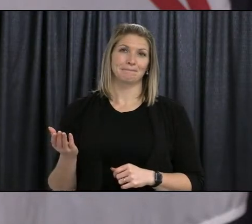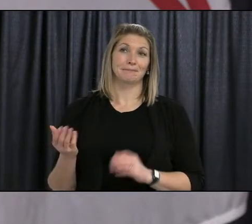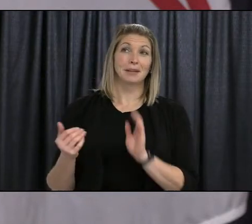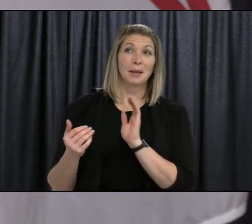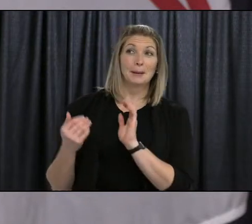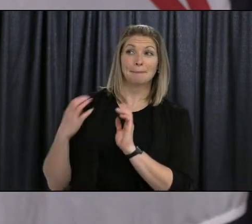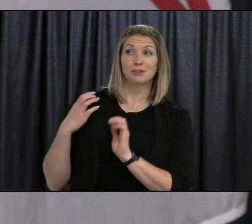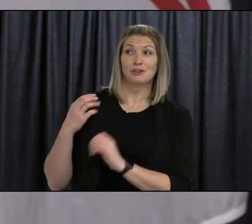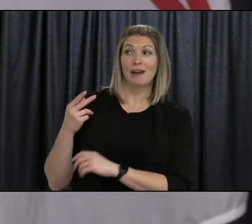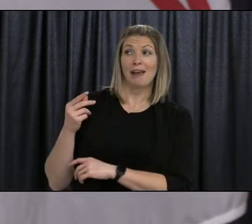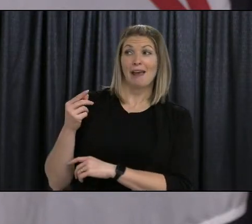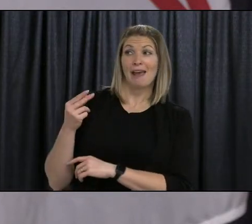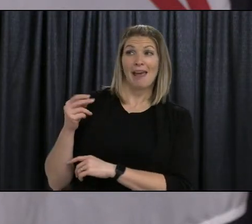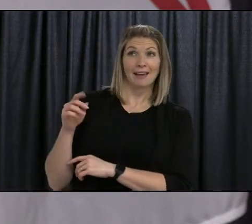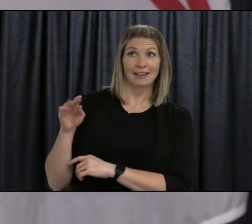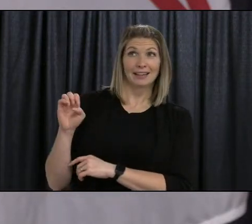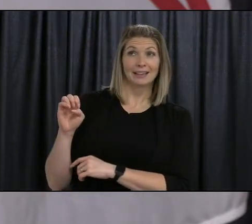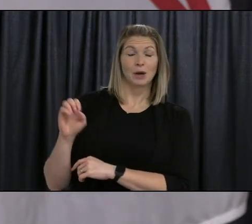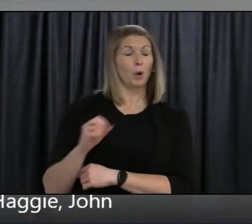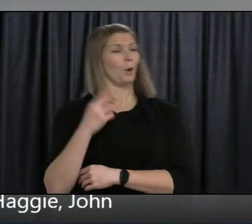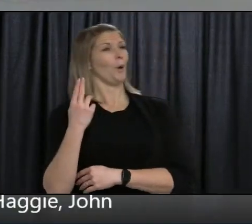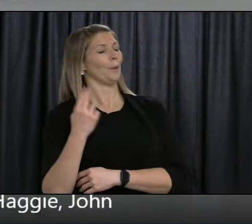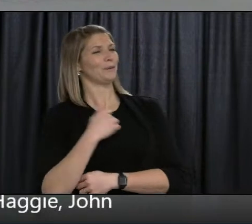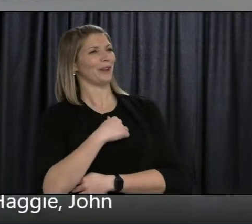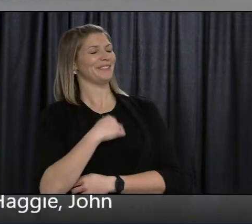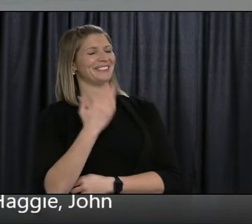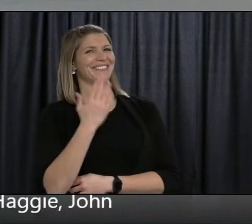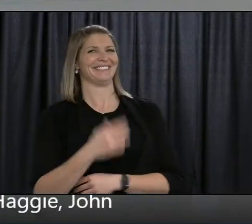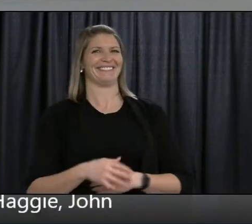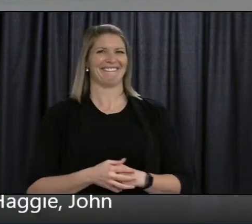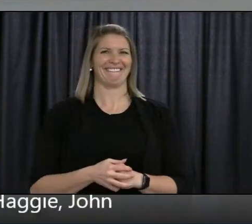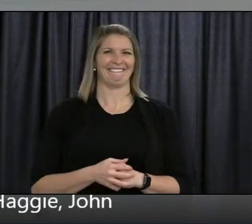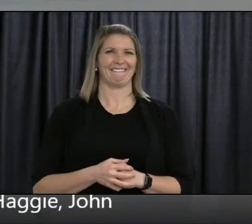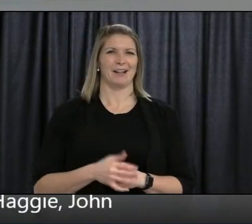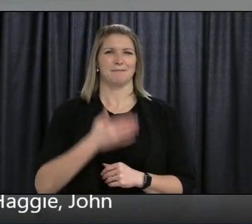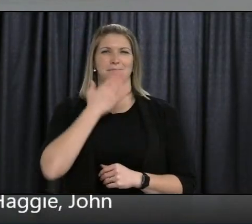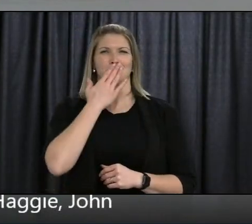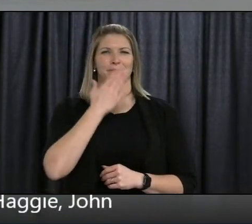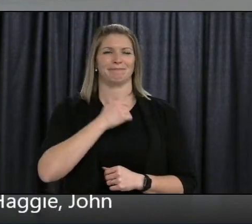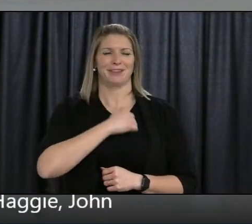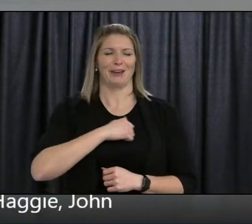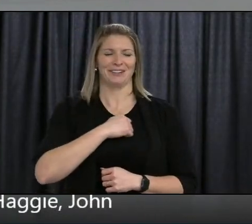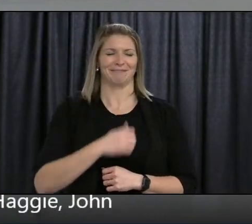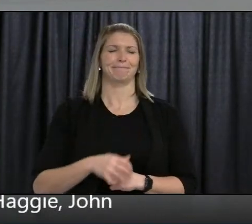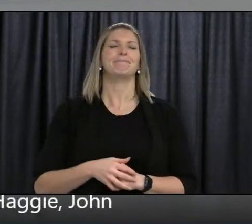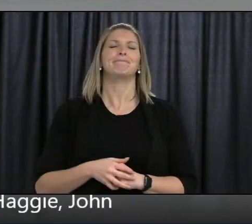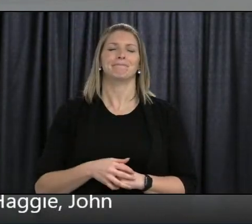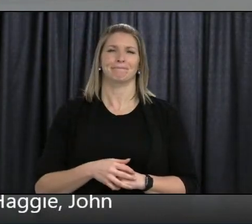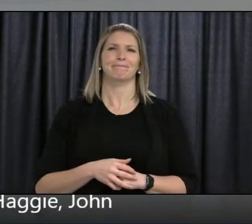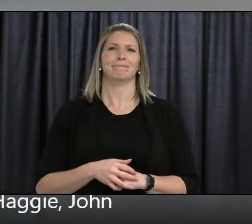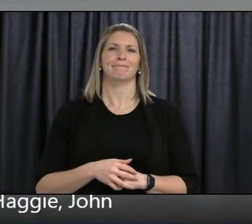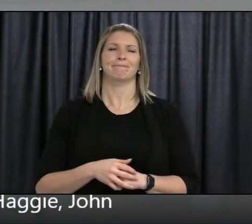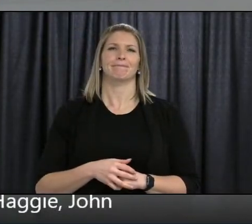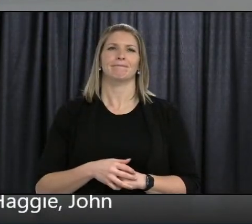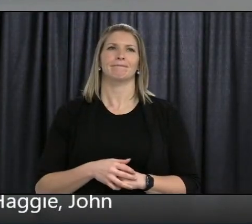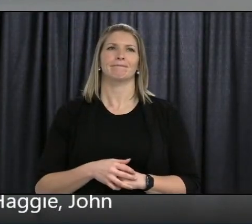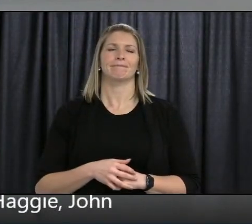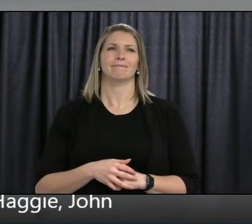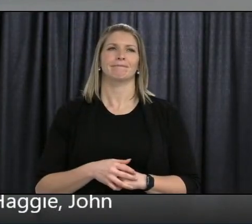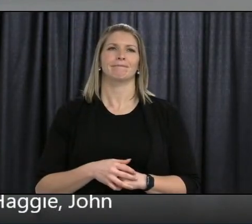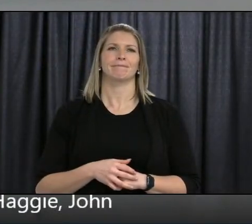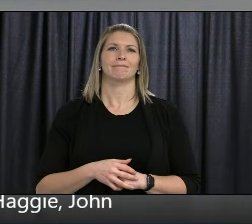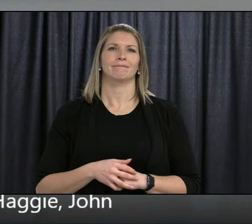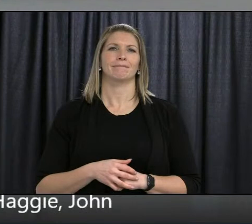Mr. Haggie? Oh, sorry. You were on mute. I apologize, Peter. I think